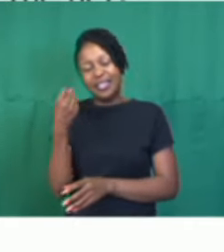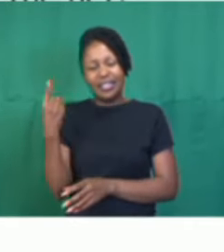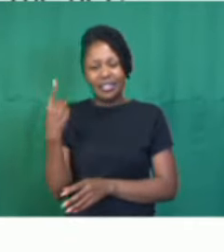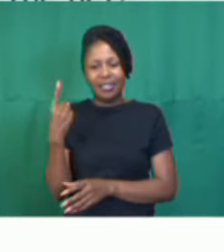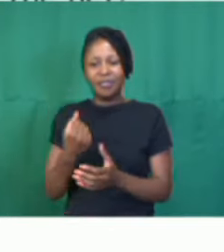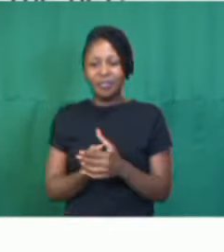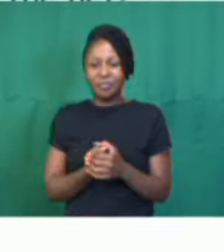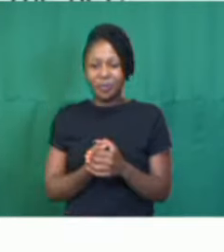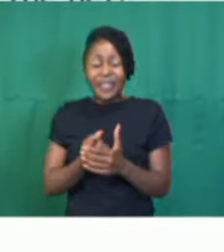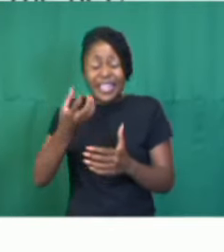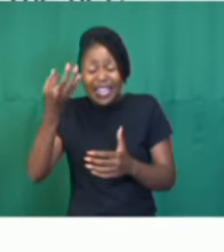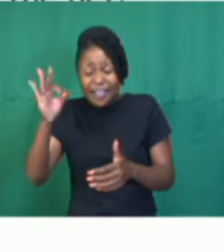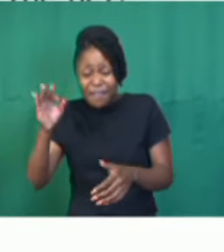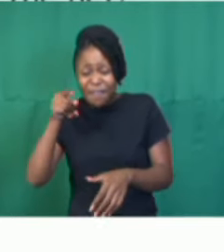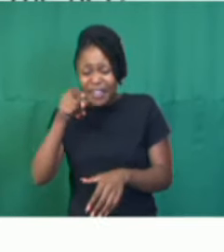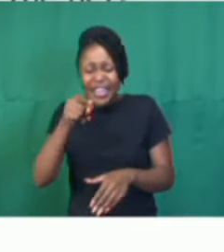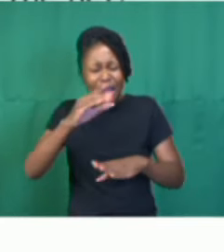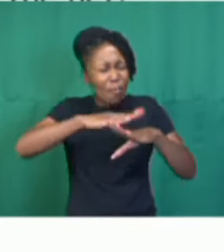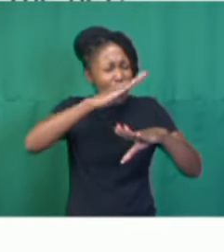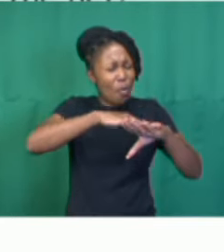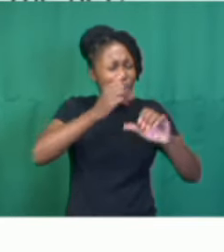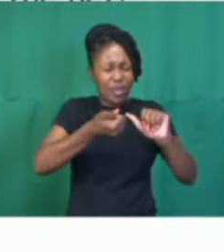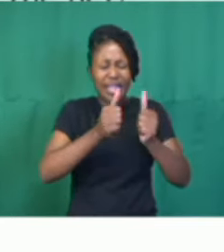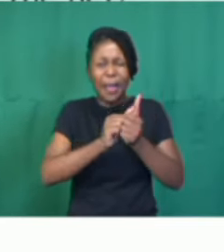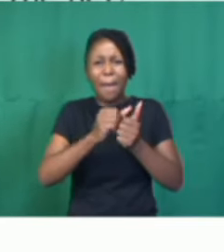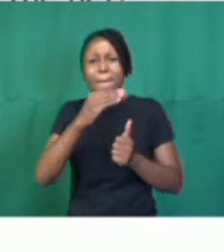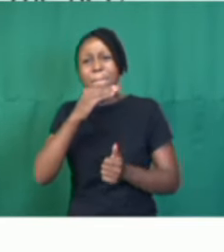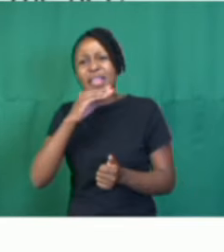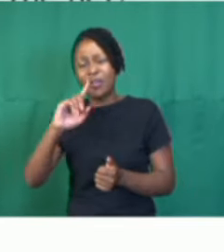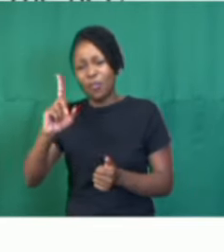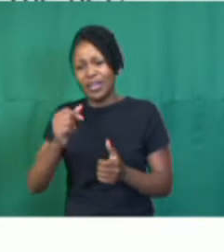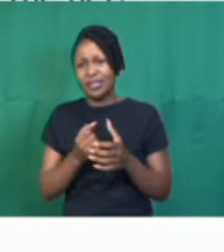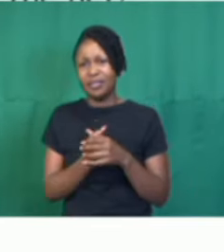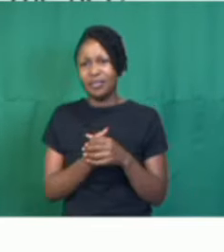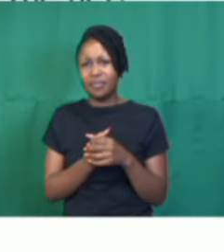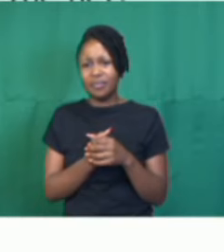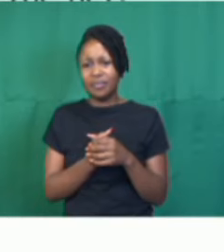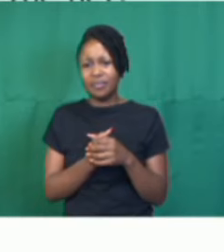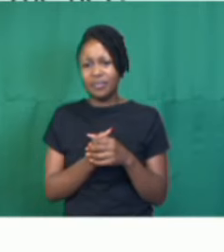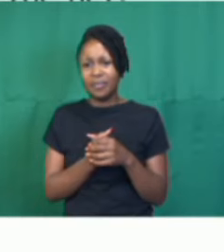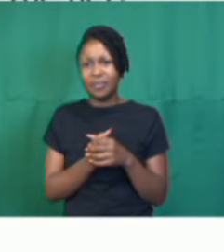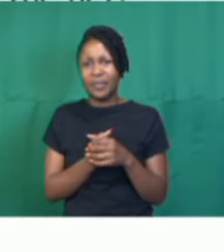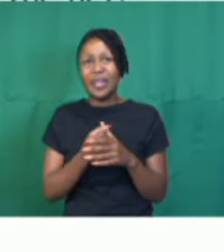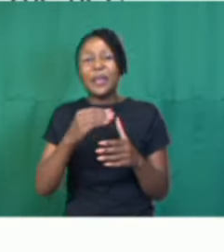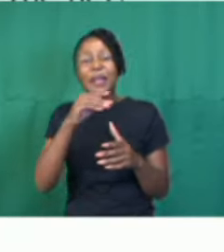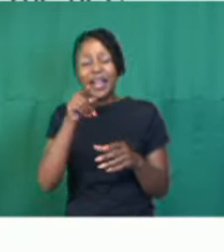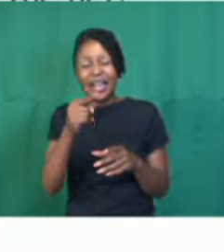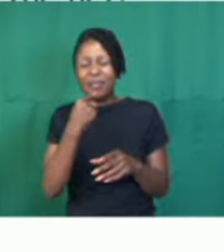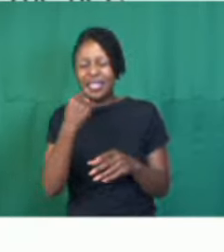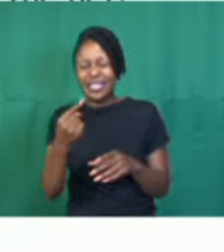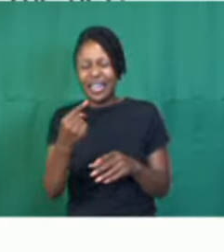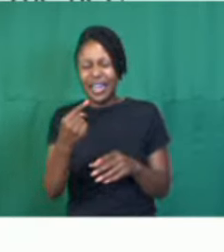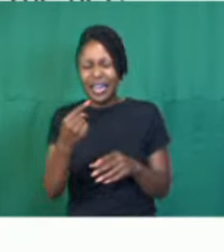more than a game, what is it then? Then the writer quickly responds to that as well. It was a battle that